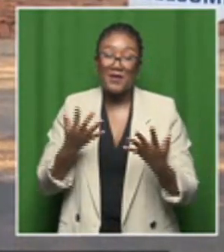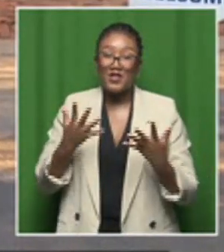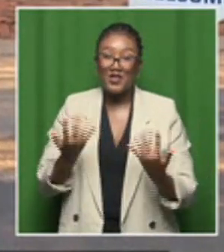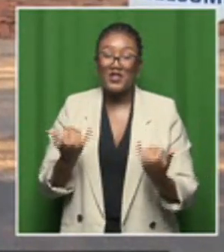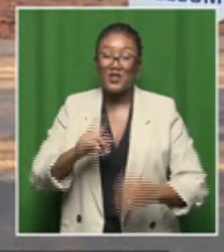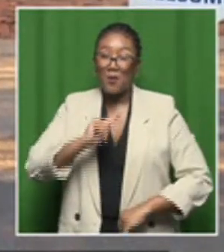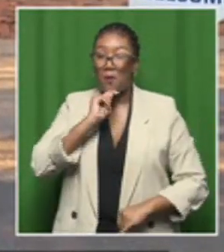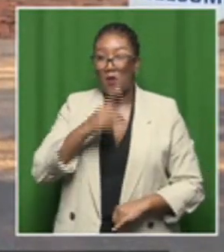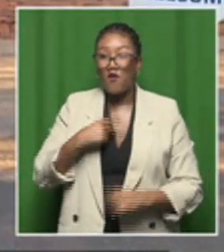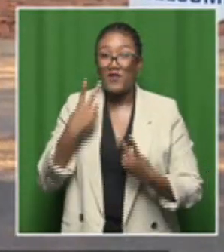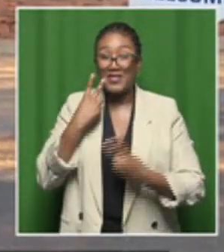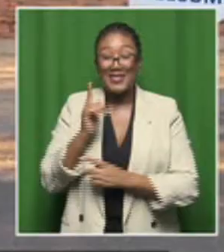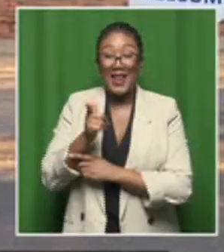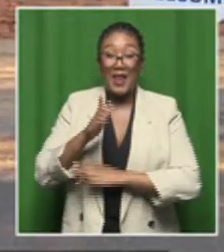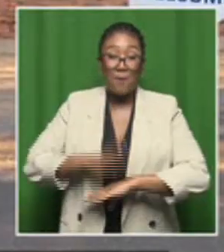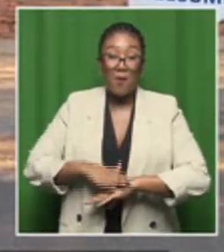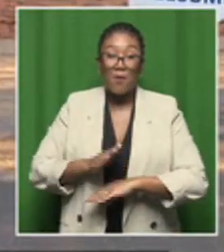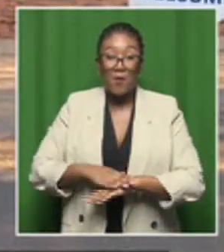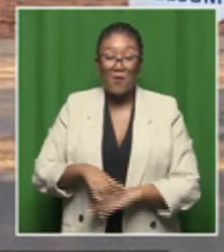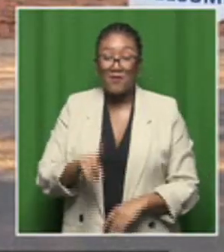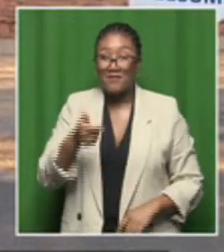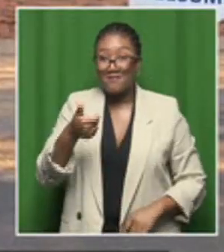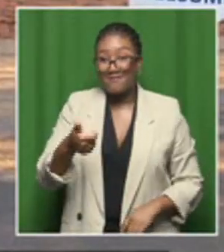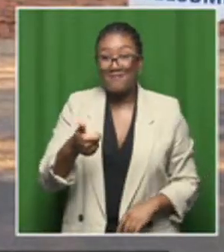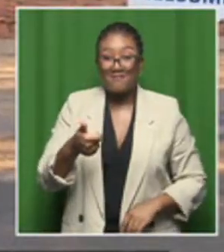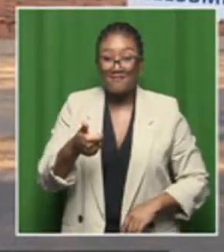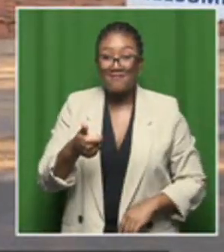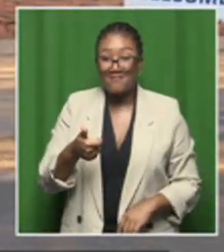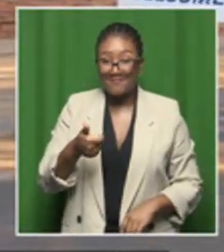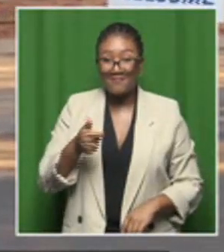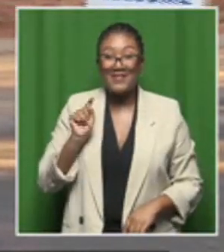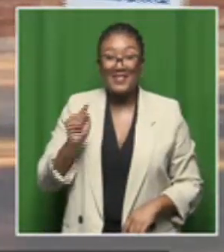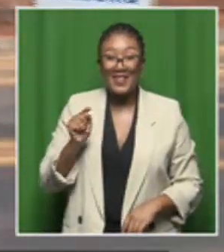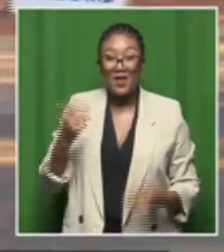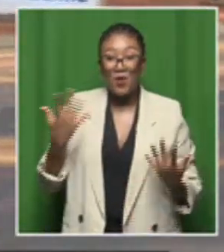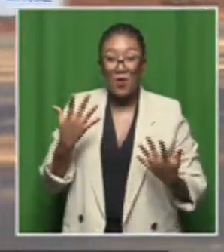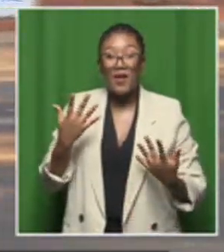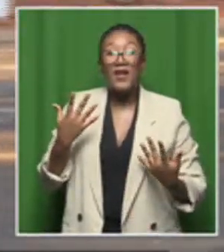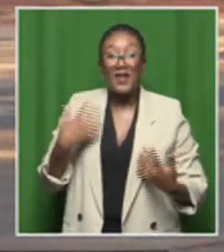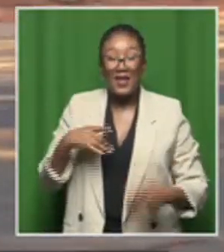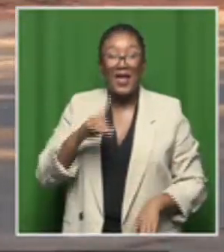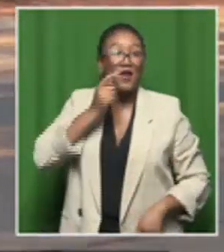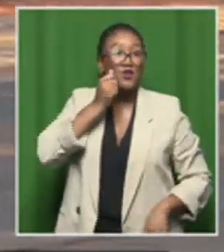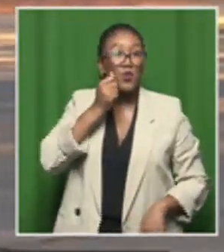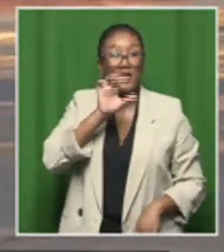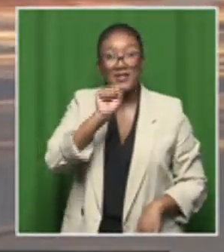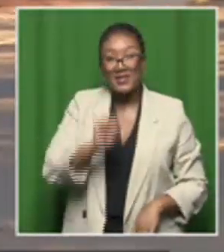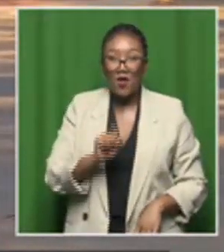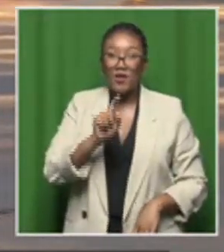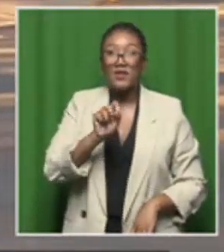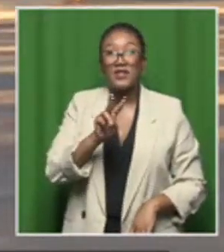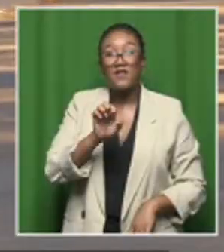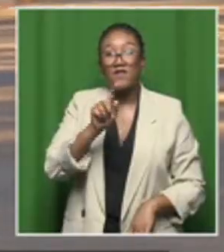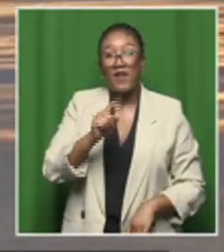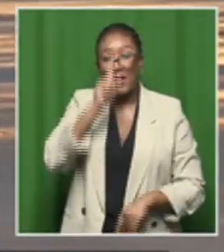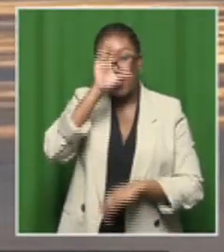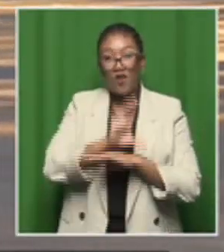Morning Live. Looking forward to crossing to you next from the Tshwane South TVET College.